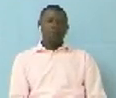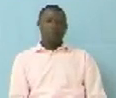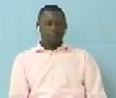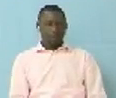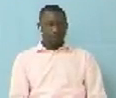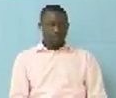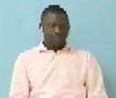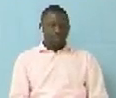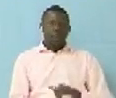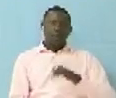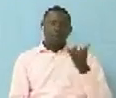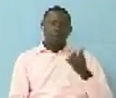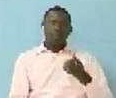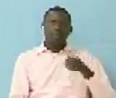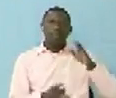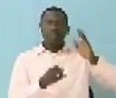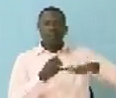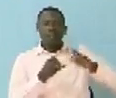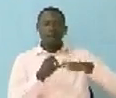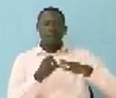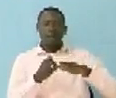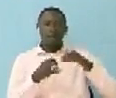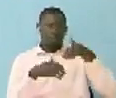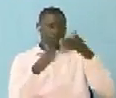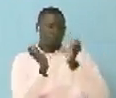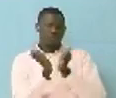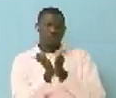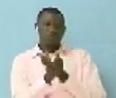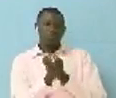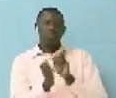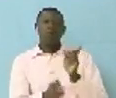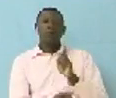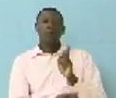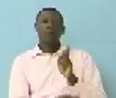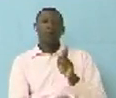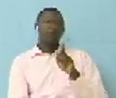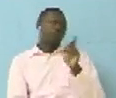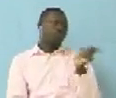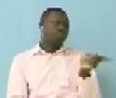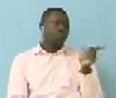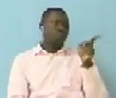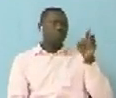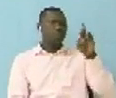And then the last element is the GRTS,